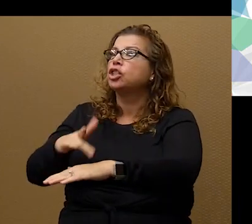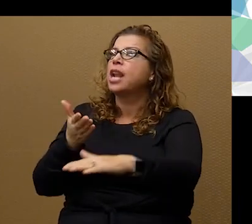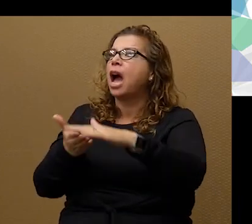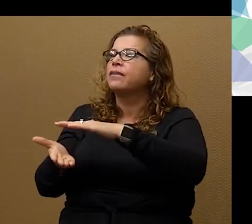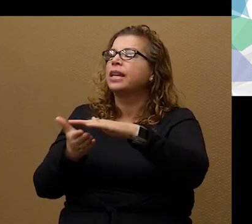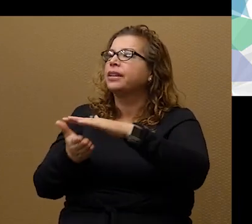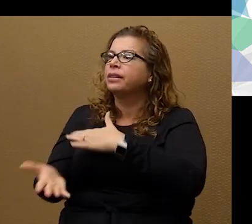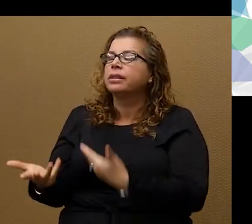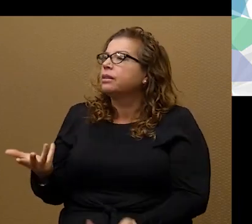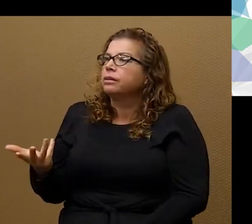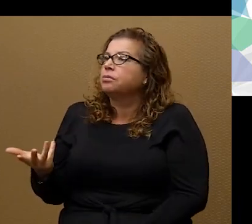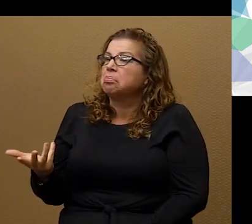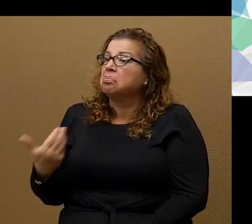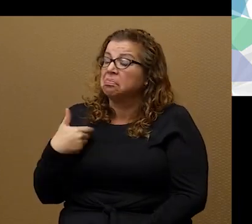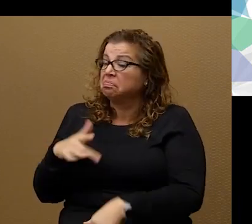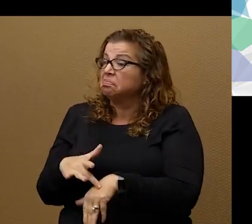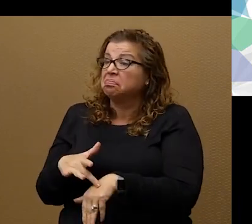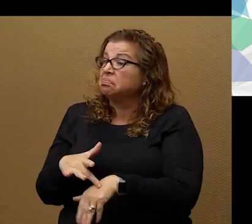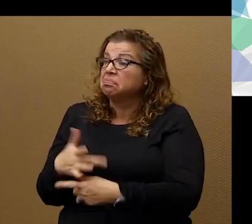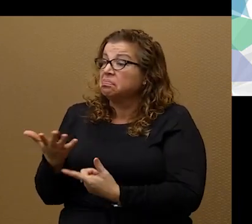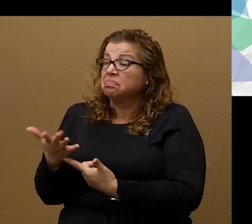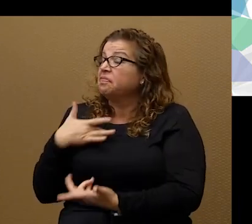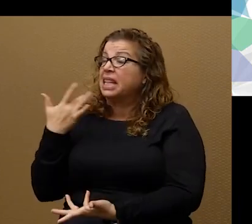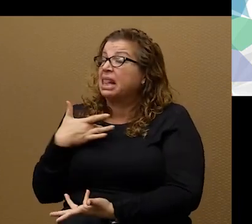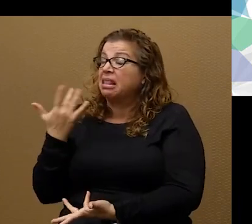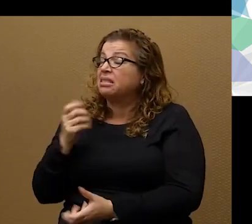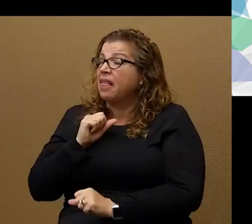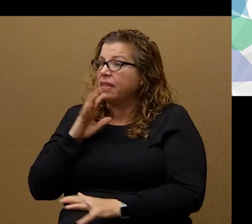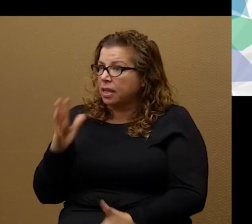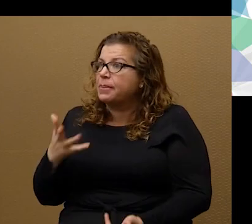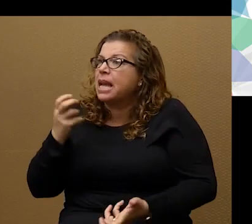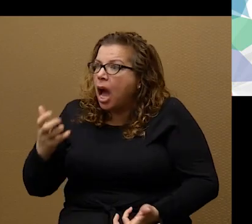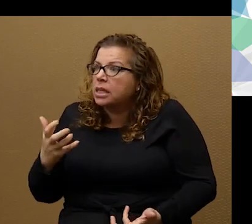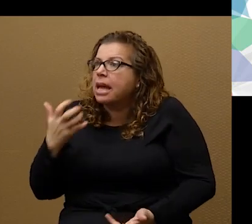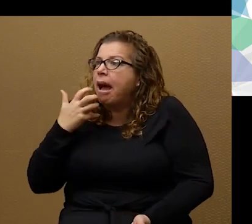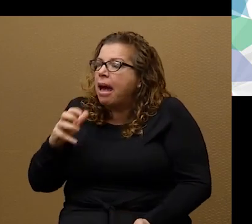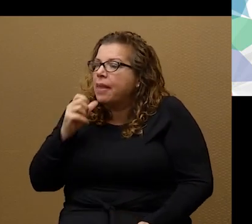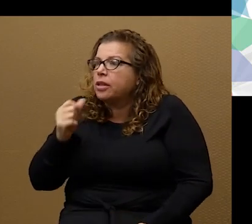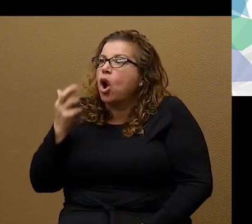to seek that, sensory input, and they might not